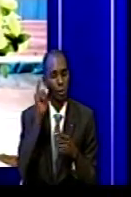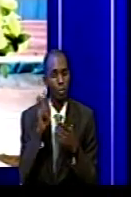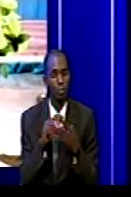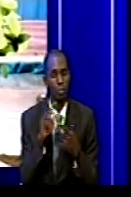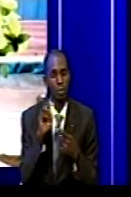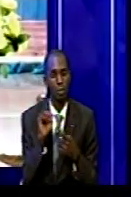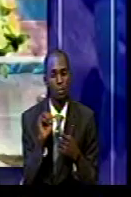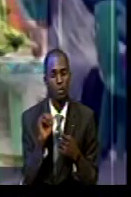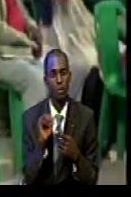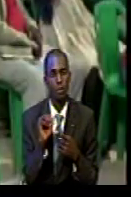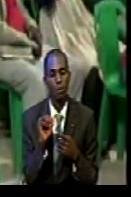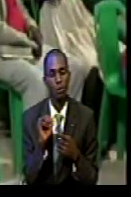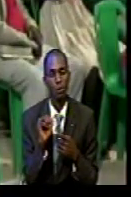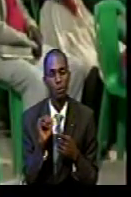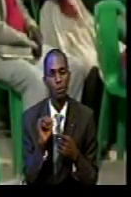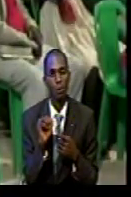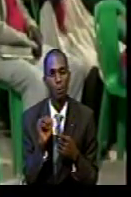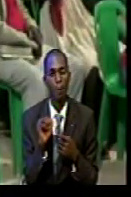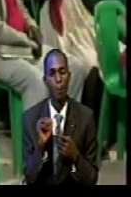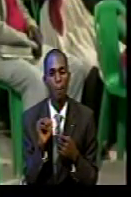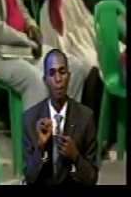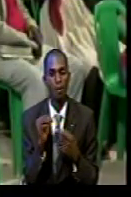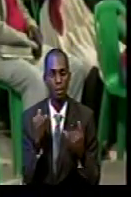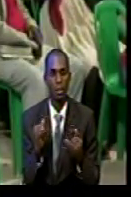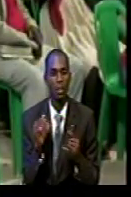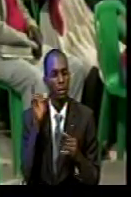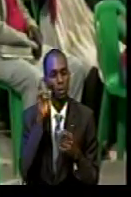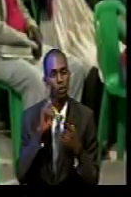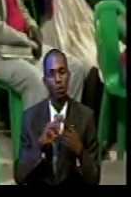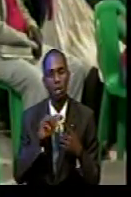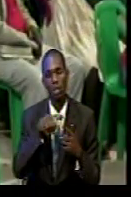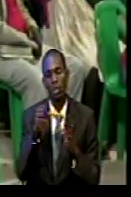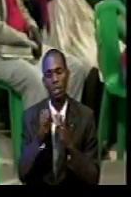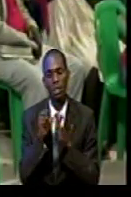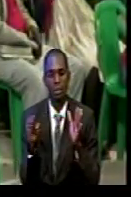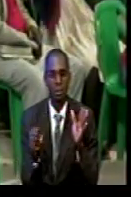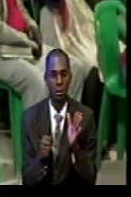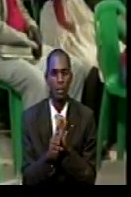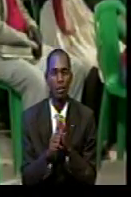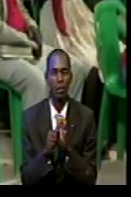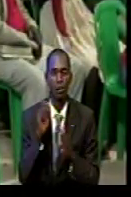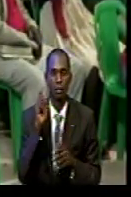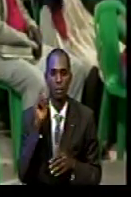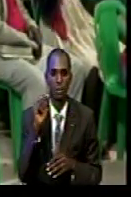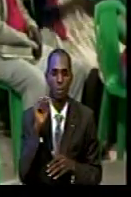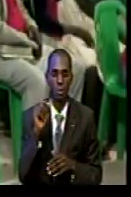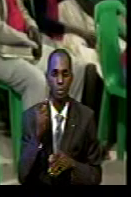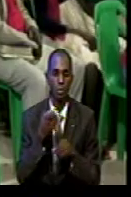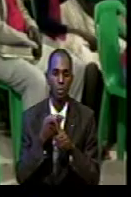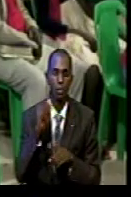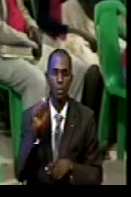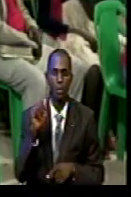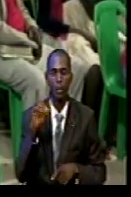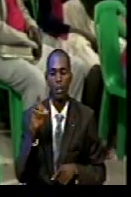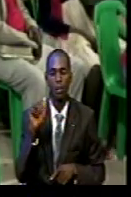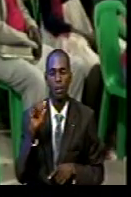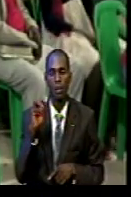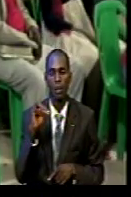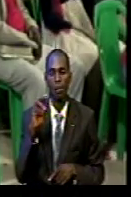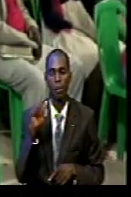as we try to link up with them, will stand by Adamawa State now. Adamawa